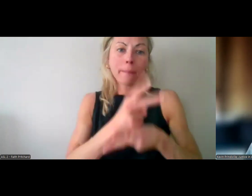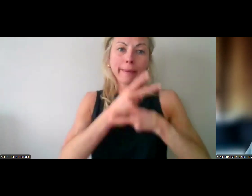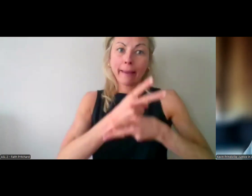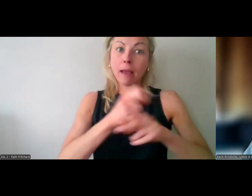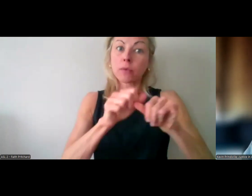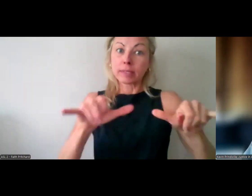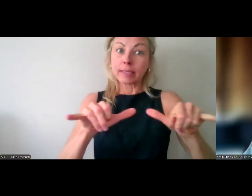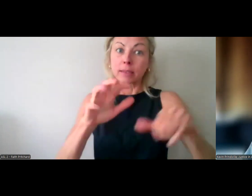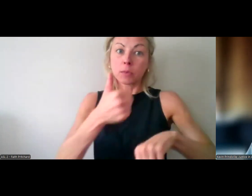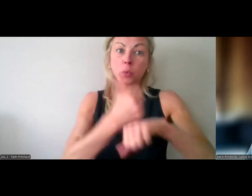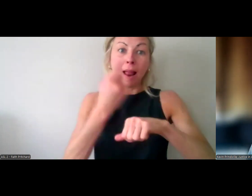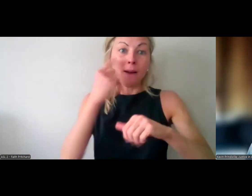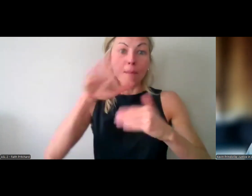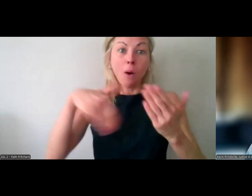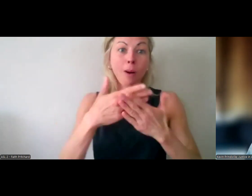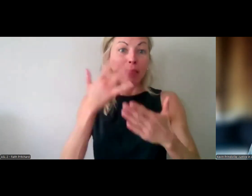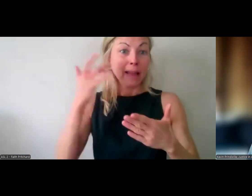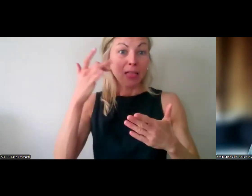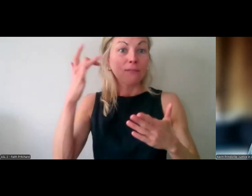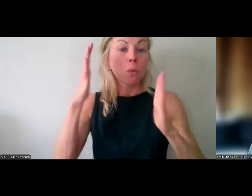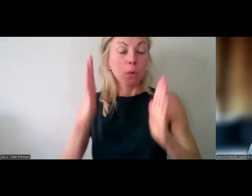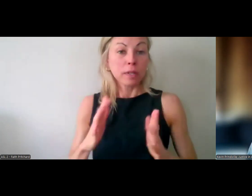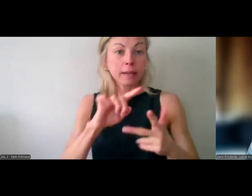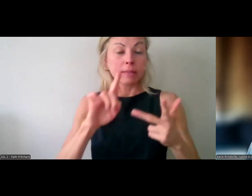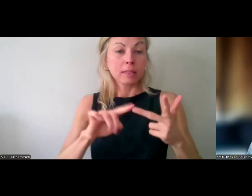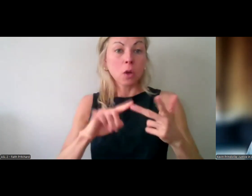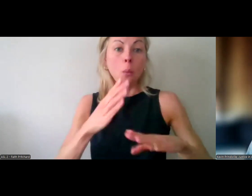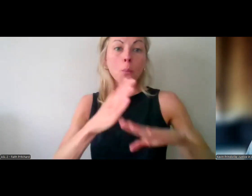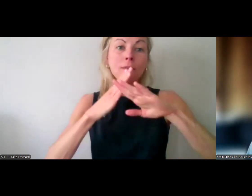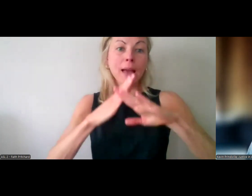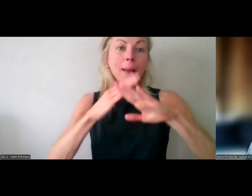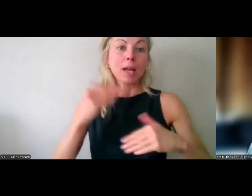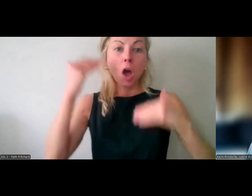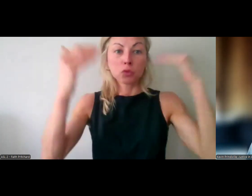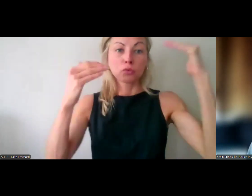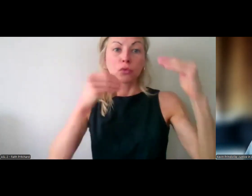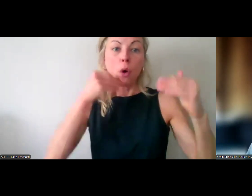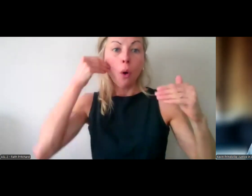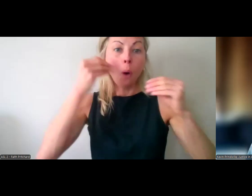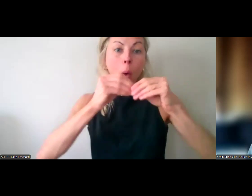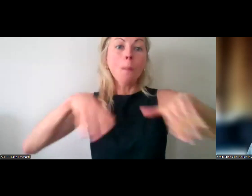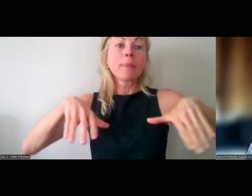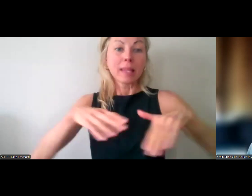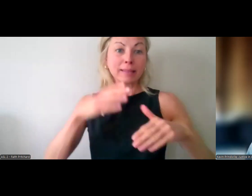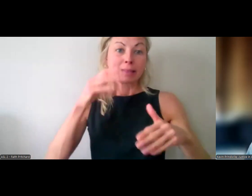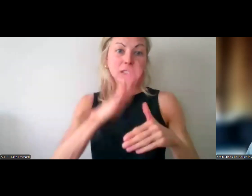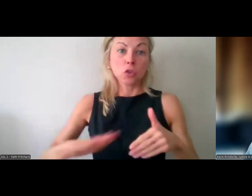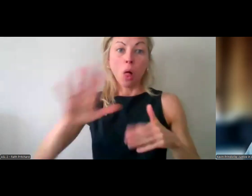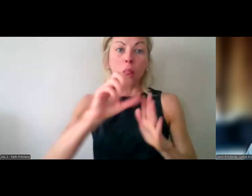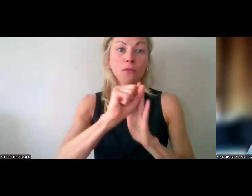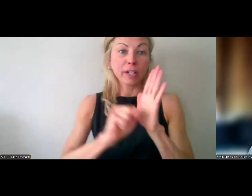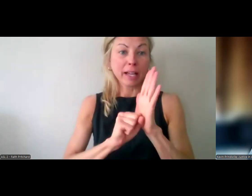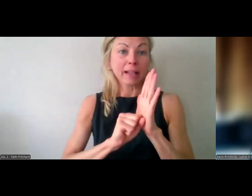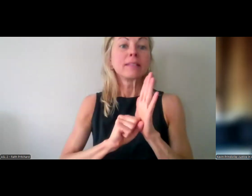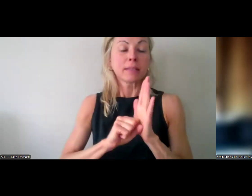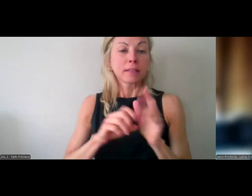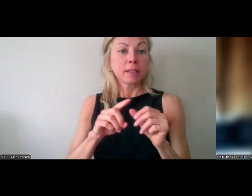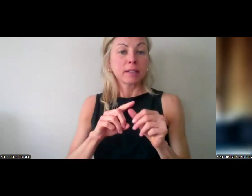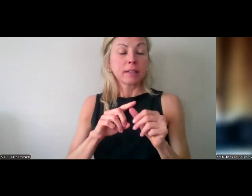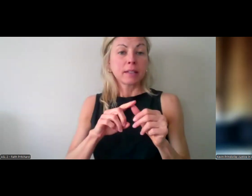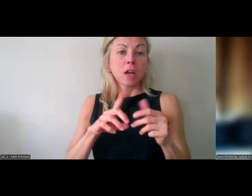Californians, and the second is preventing and ending older adult homelessness in California. And then the third section includes really